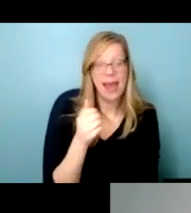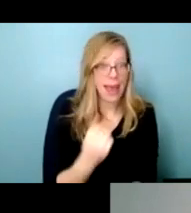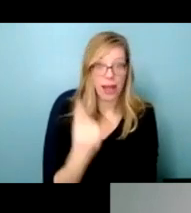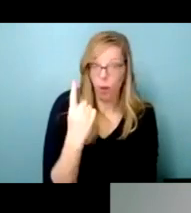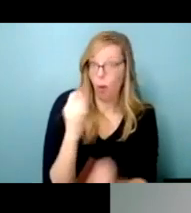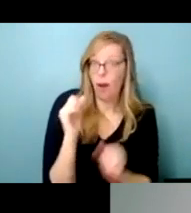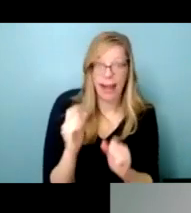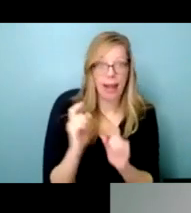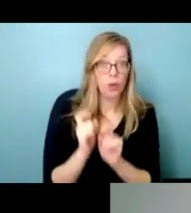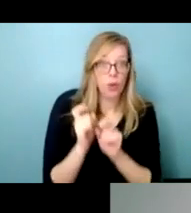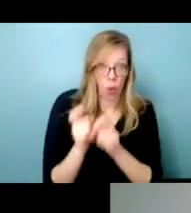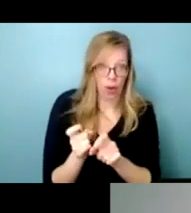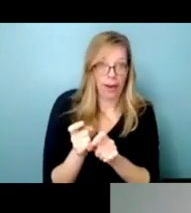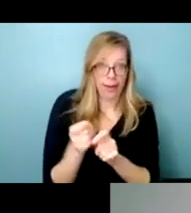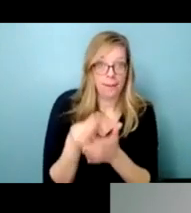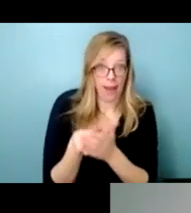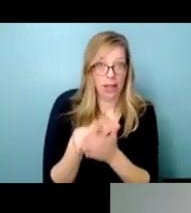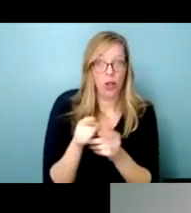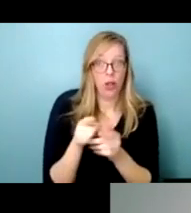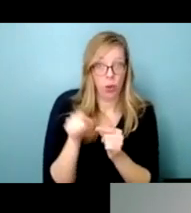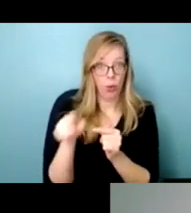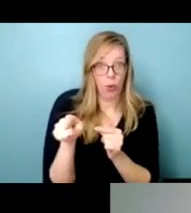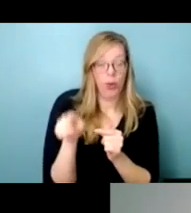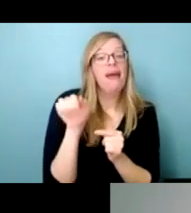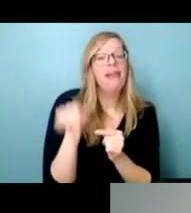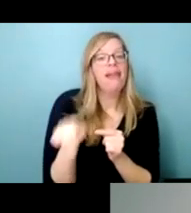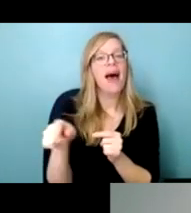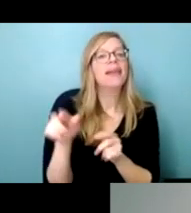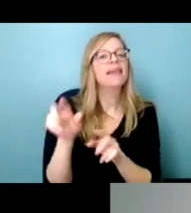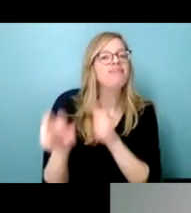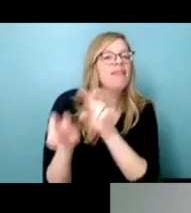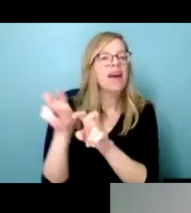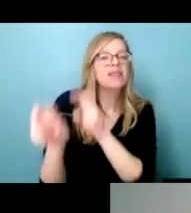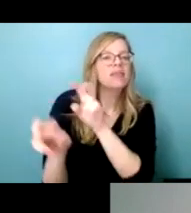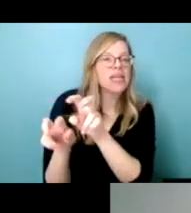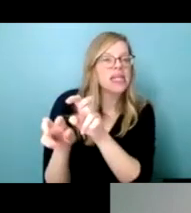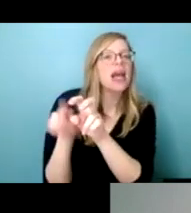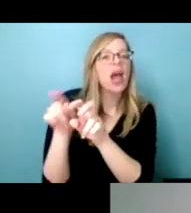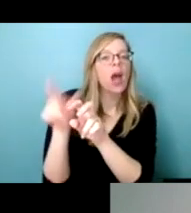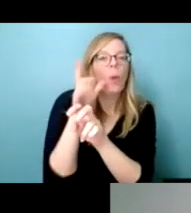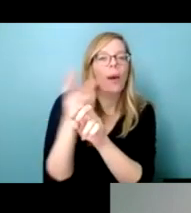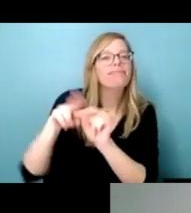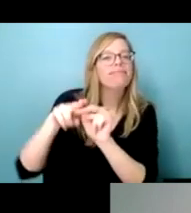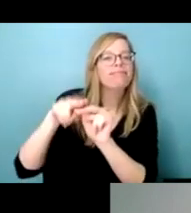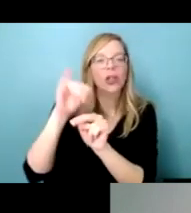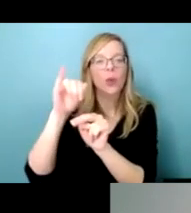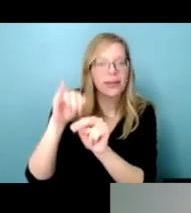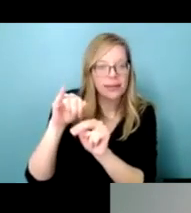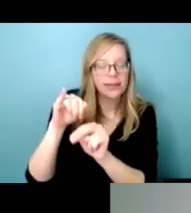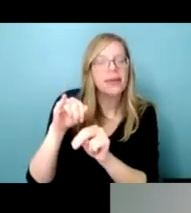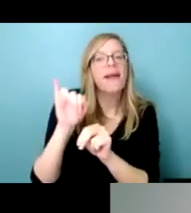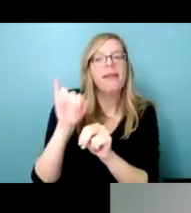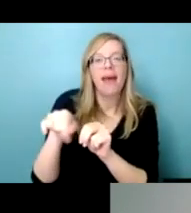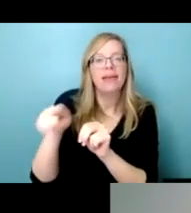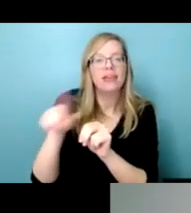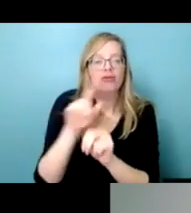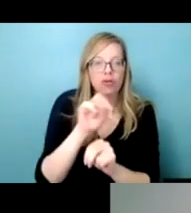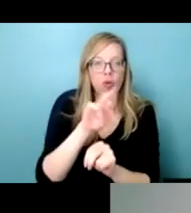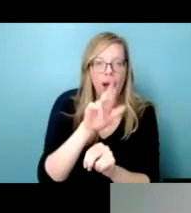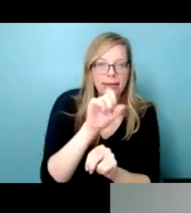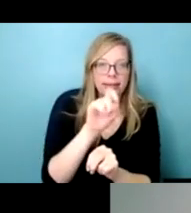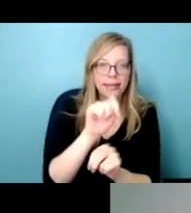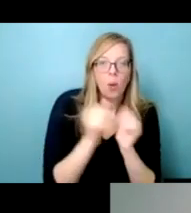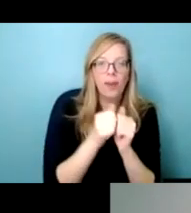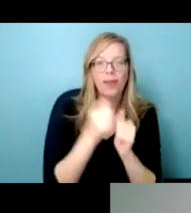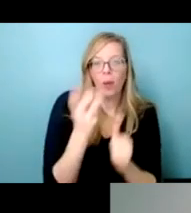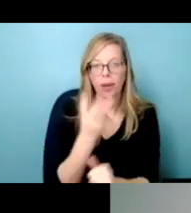it, and it just sits and collects interest. So it's a trust fund. It's in partnership with the Winnipeg